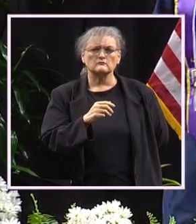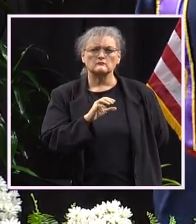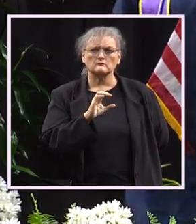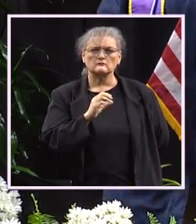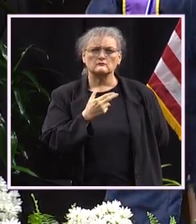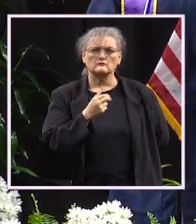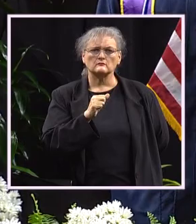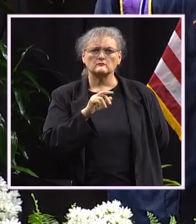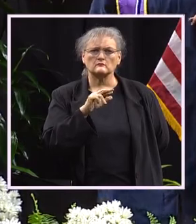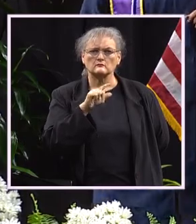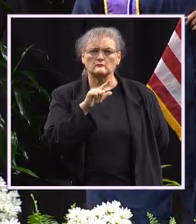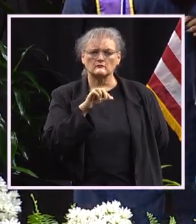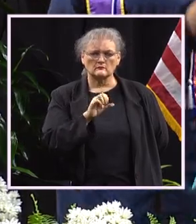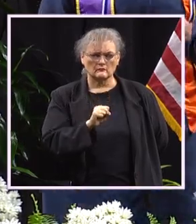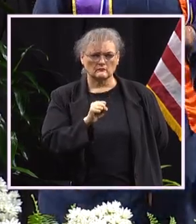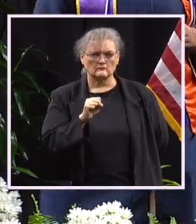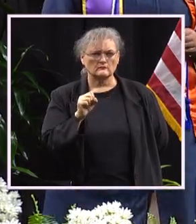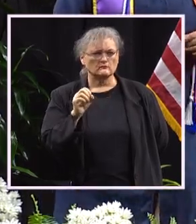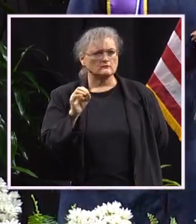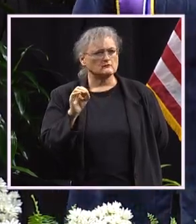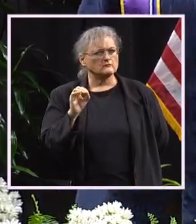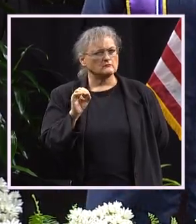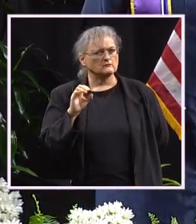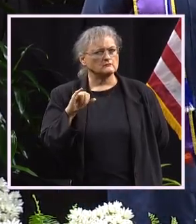Charles M. Ott Jr., Magna Cum Laude,